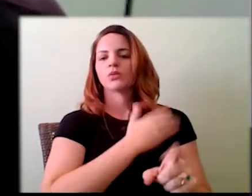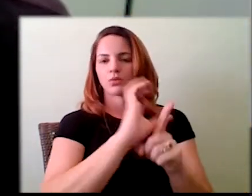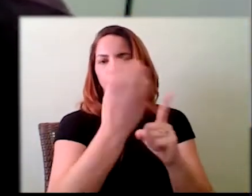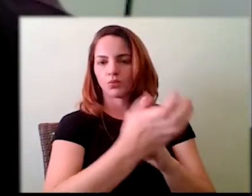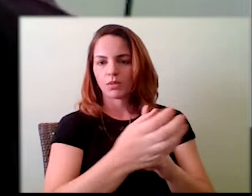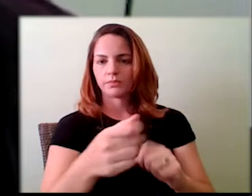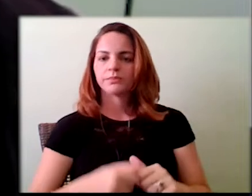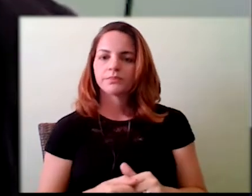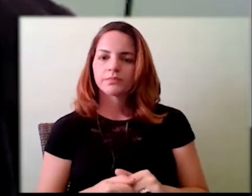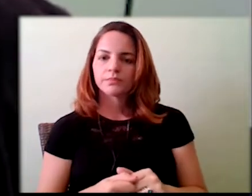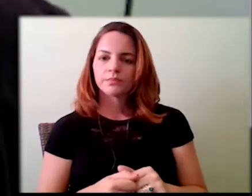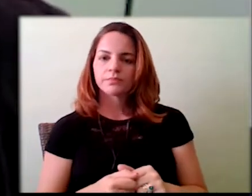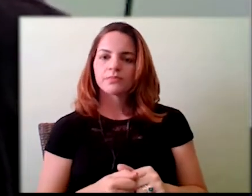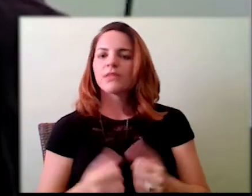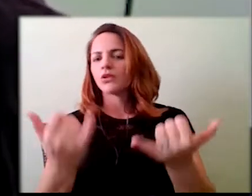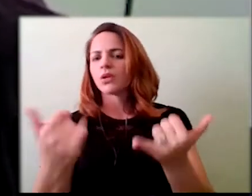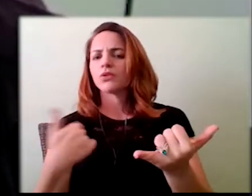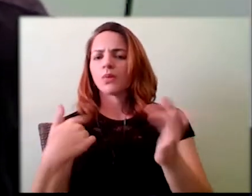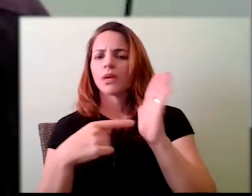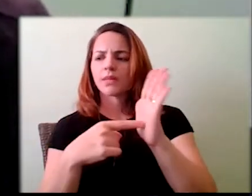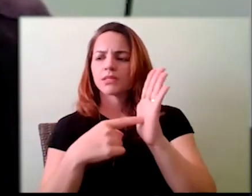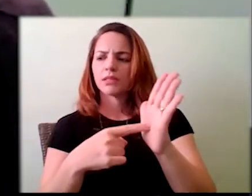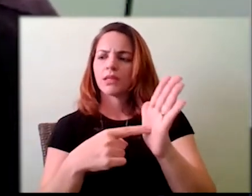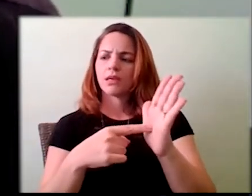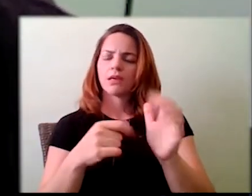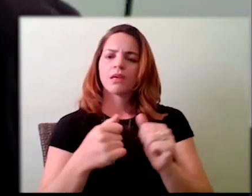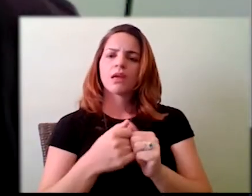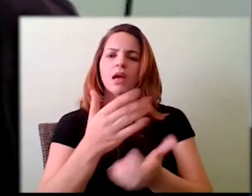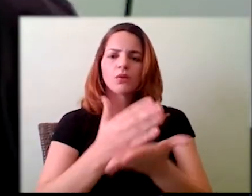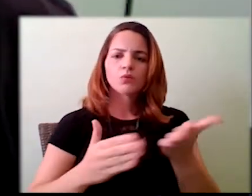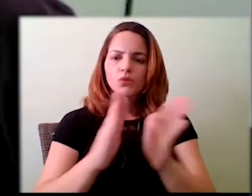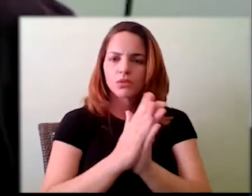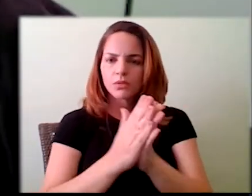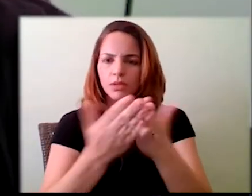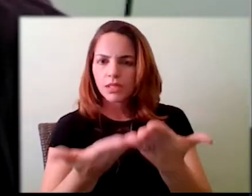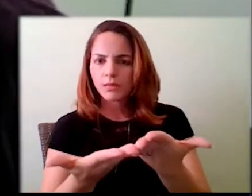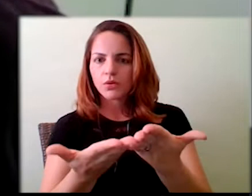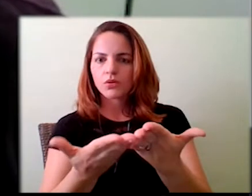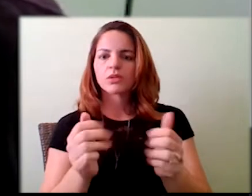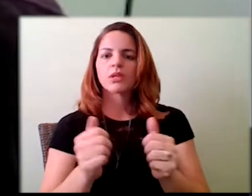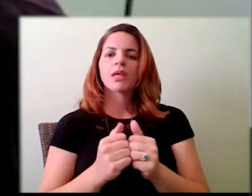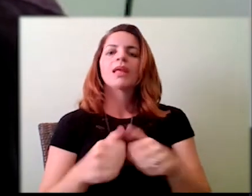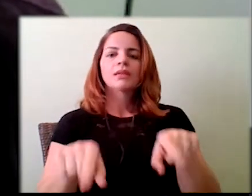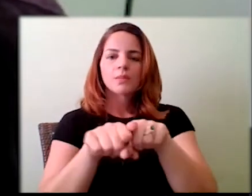And as I go presenting these, my colleagues in the chat will be providing